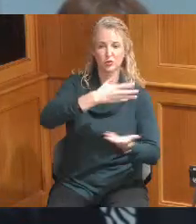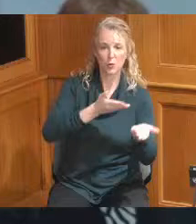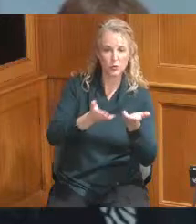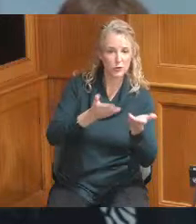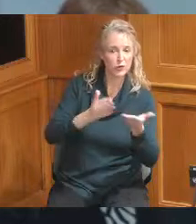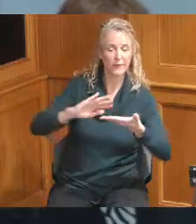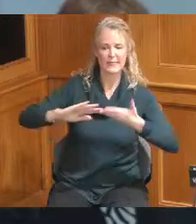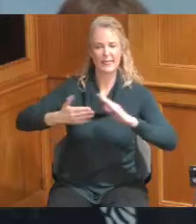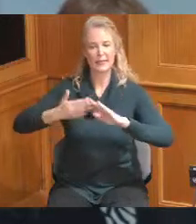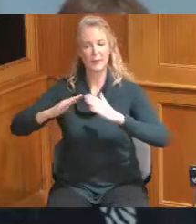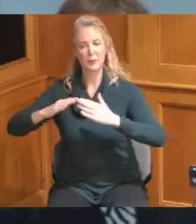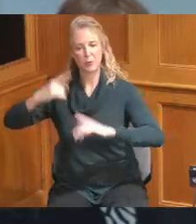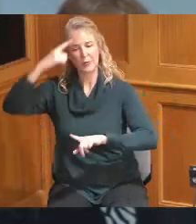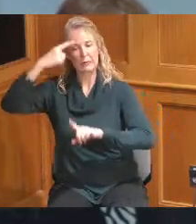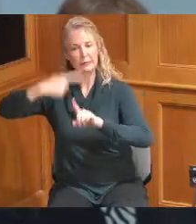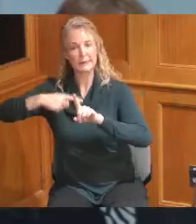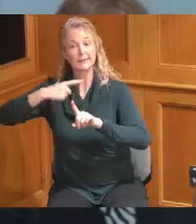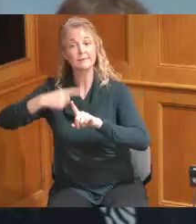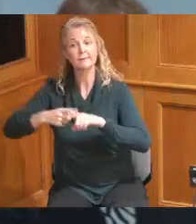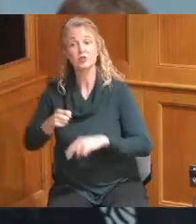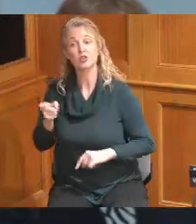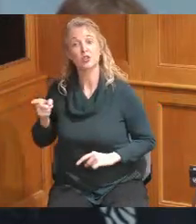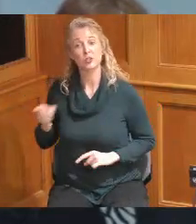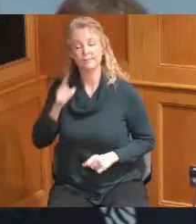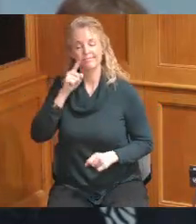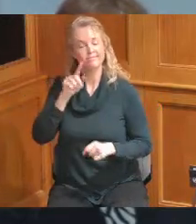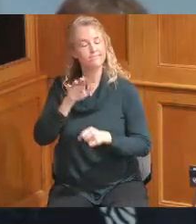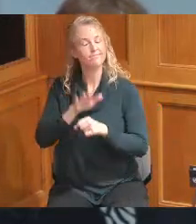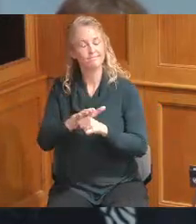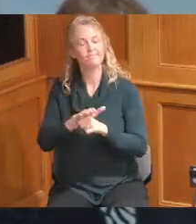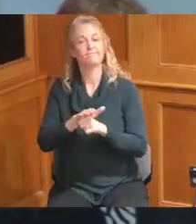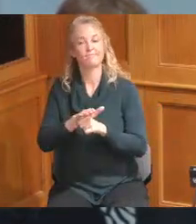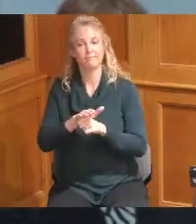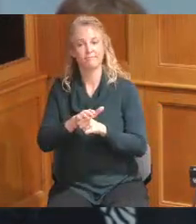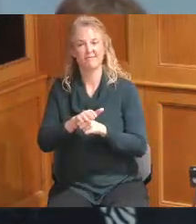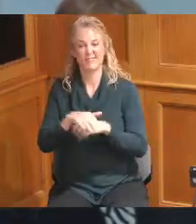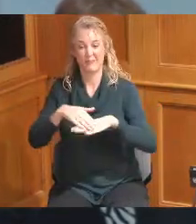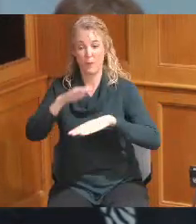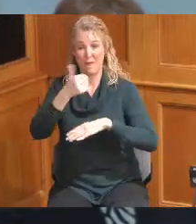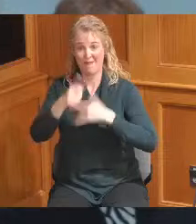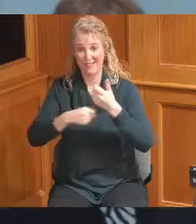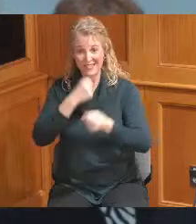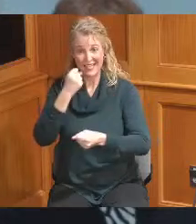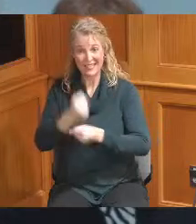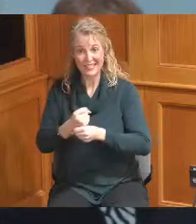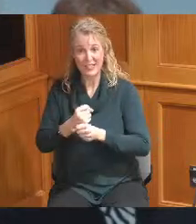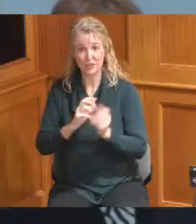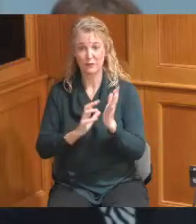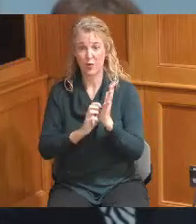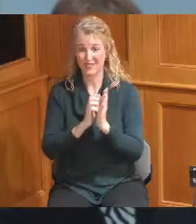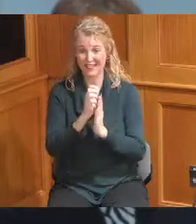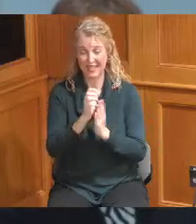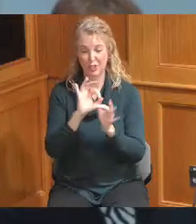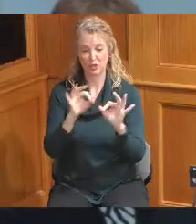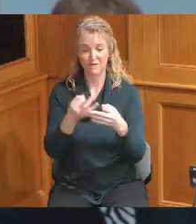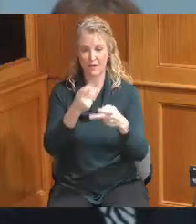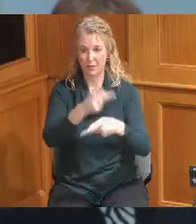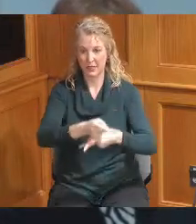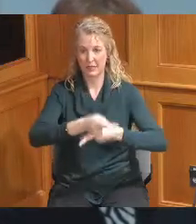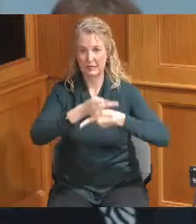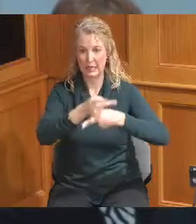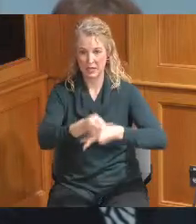community well-being. She was devoted for over a decade to cancer family